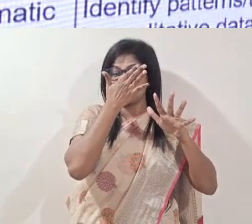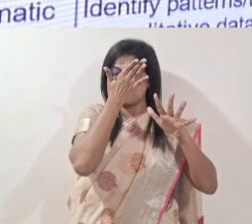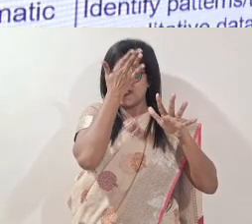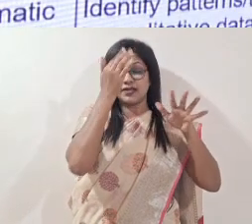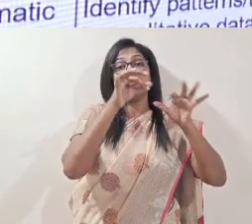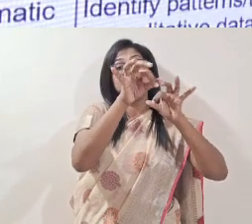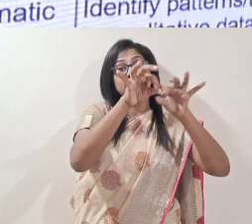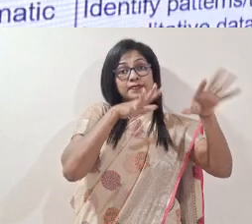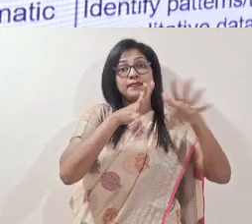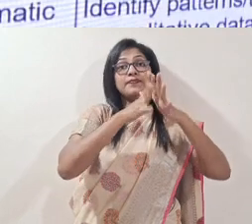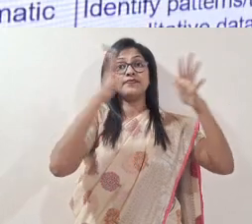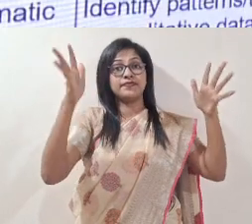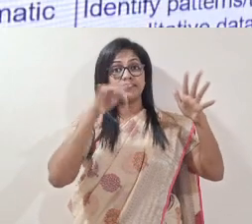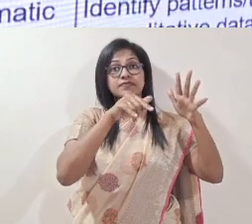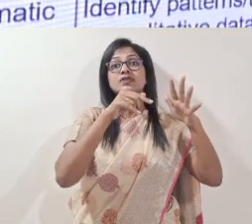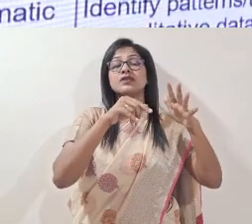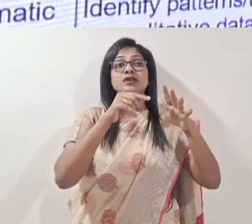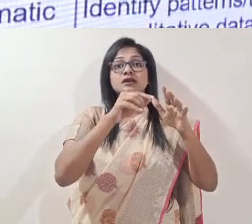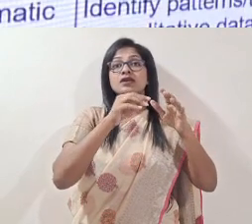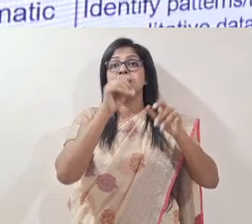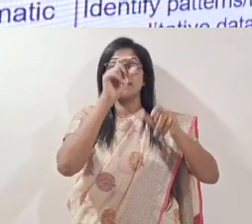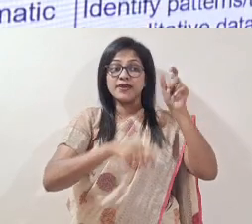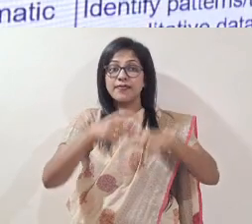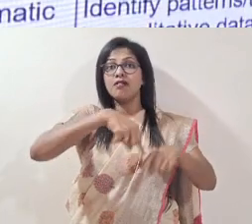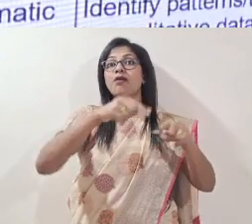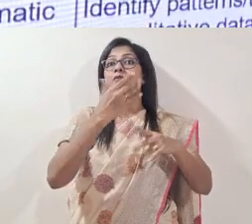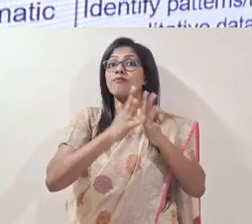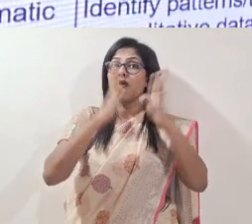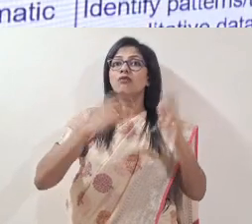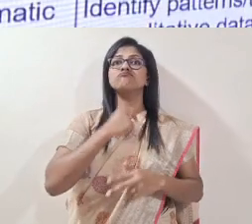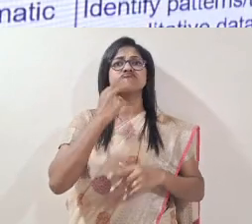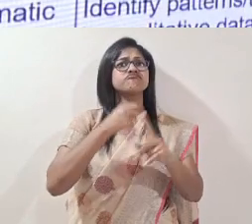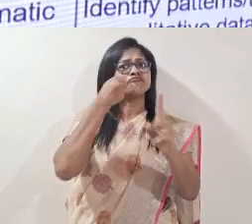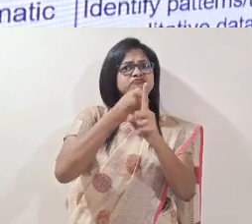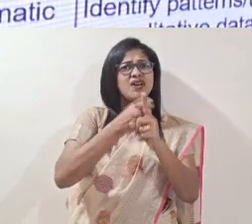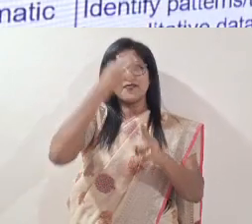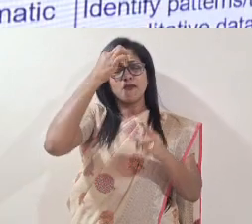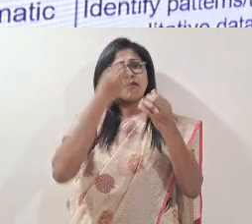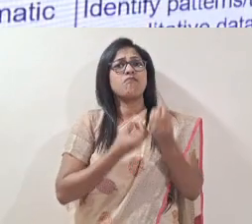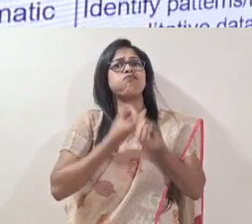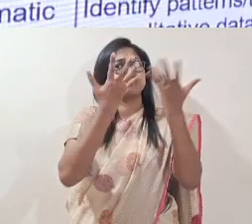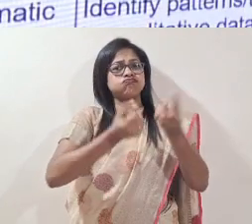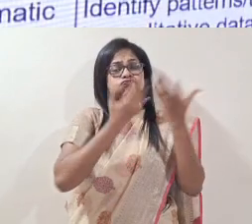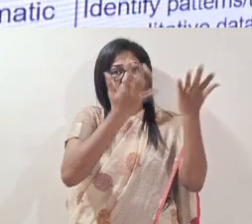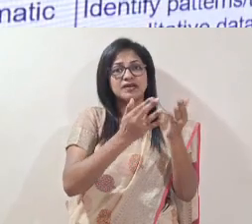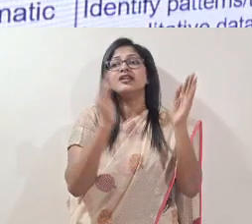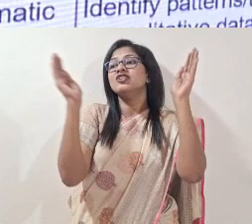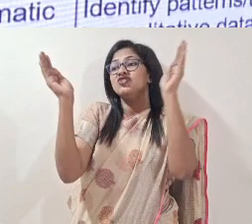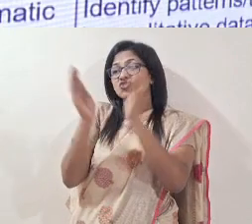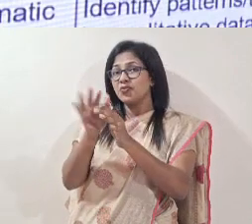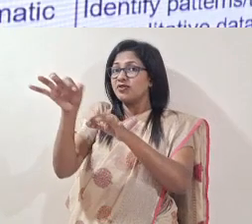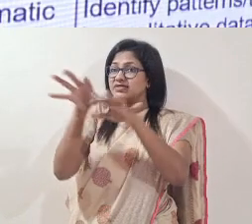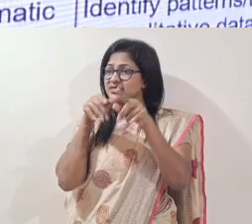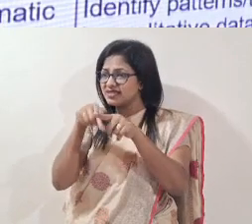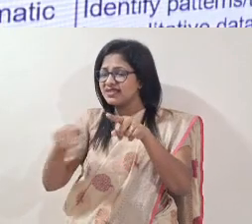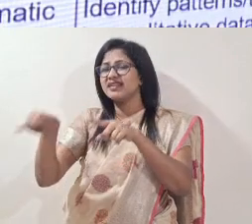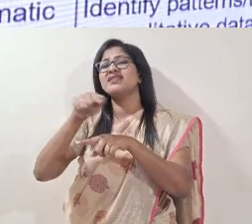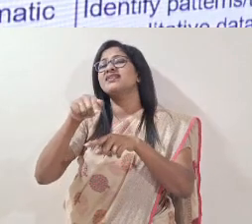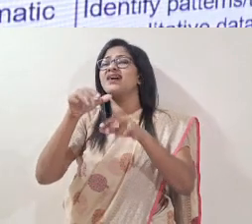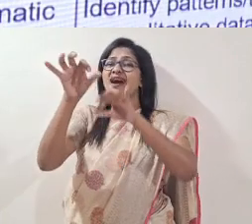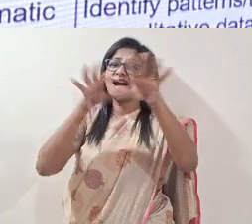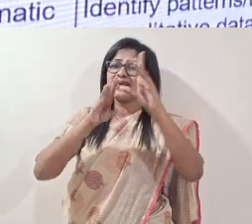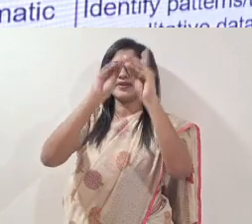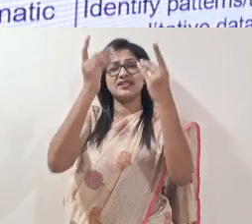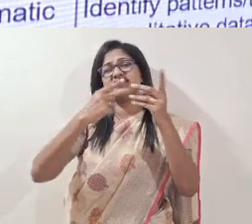citizens tend to be more vocal about these issues, and that has been reflected here. Small city citizens were not that bothered